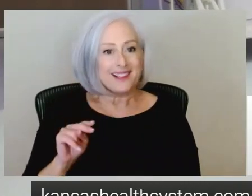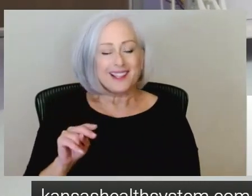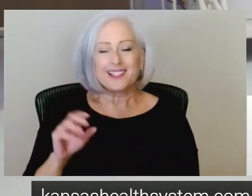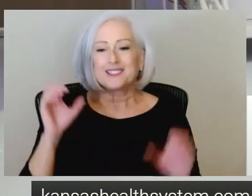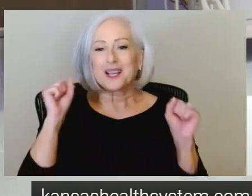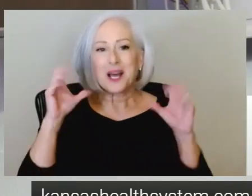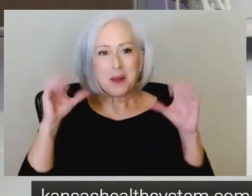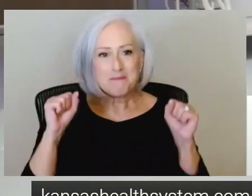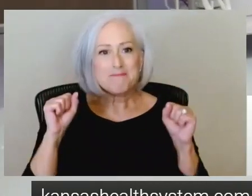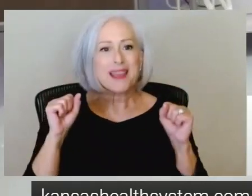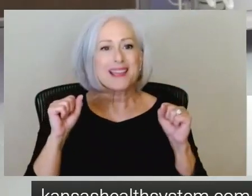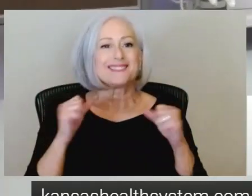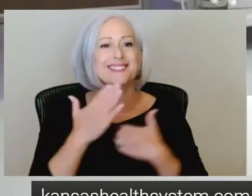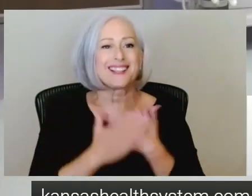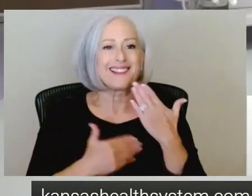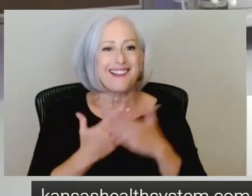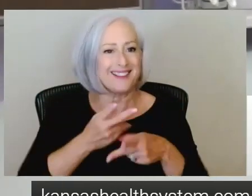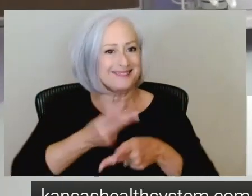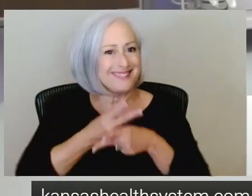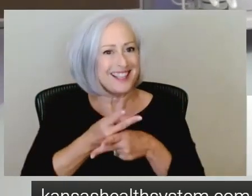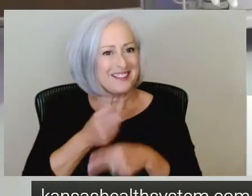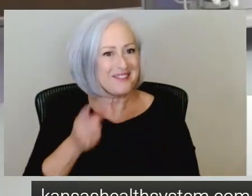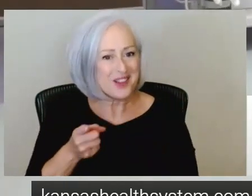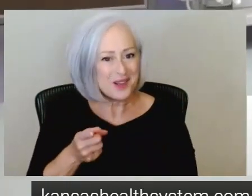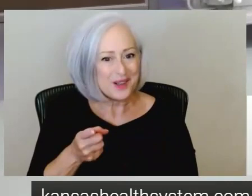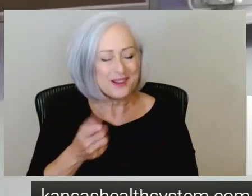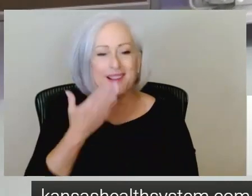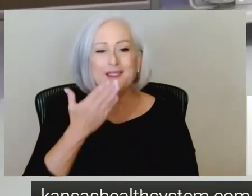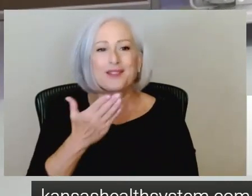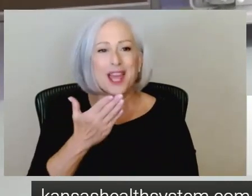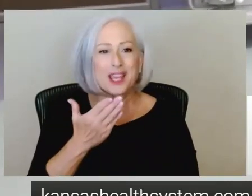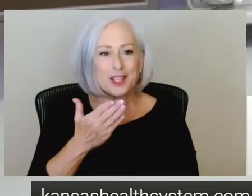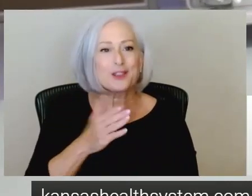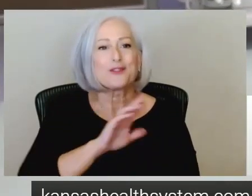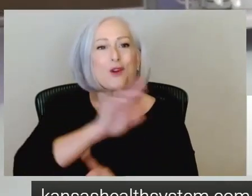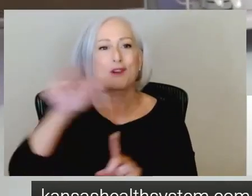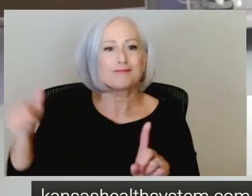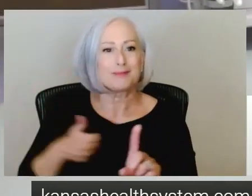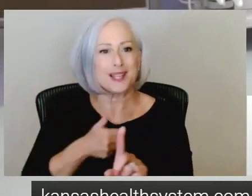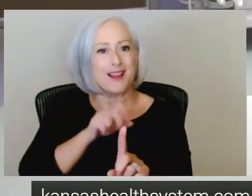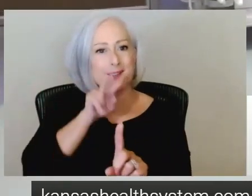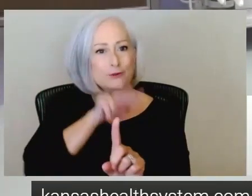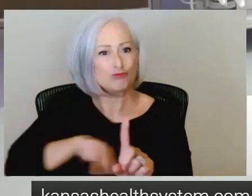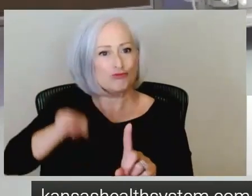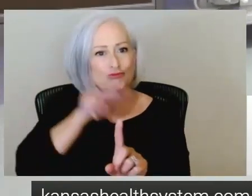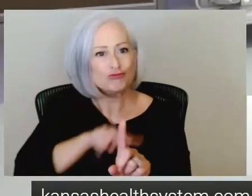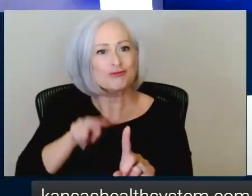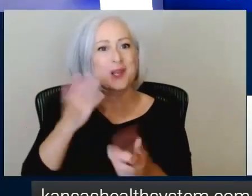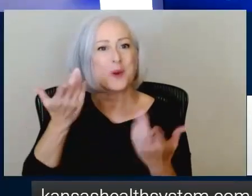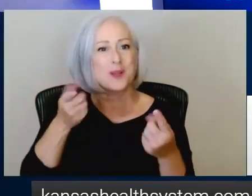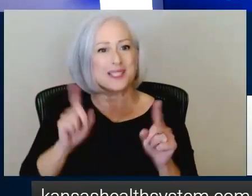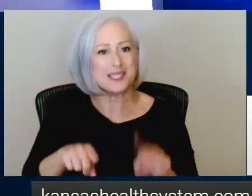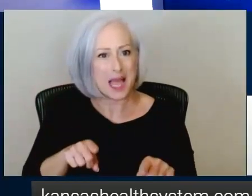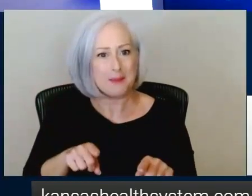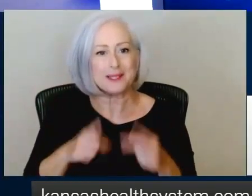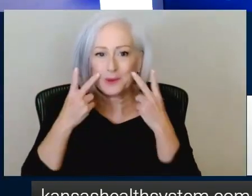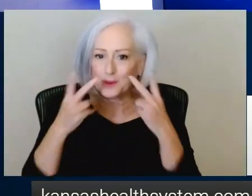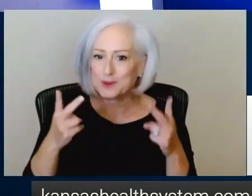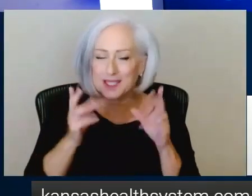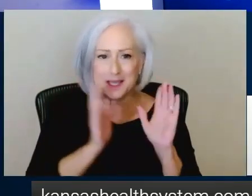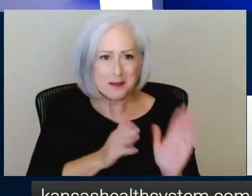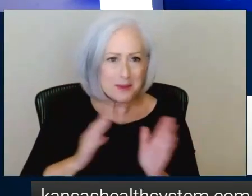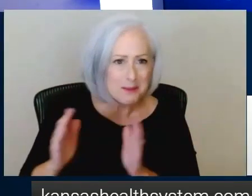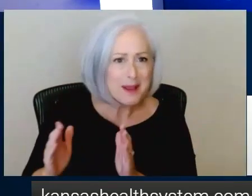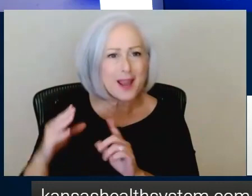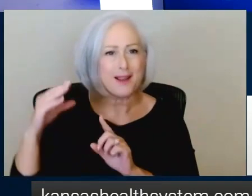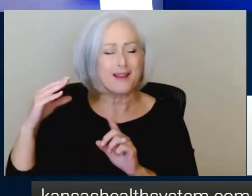taking us behind the scenes, but a huge thanks to Evelyn for allowing us to to see her prep this morning and the images